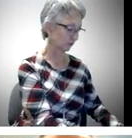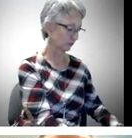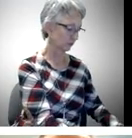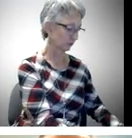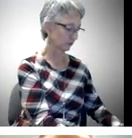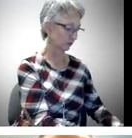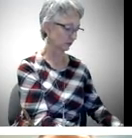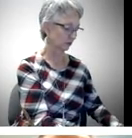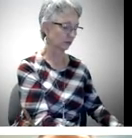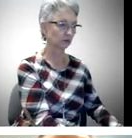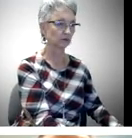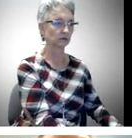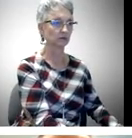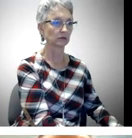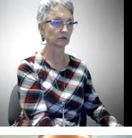site, section